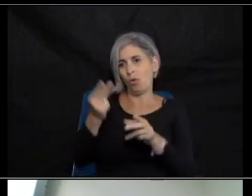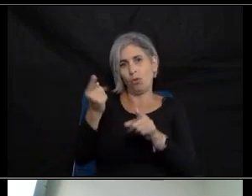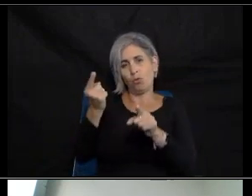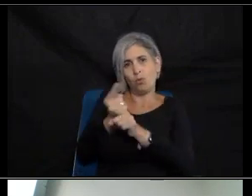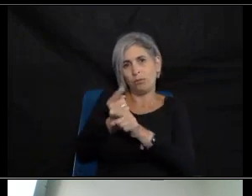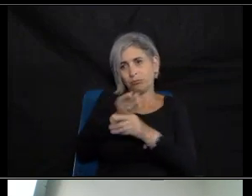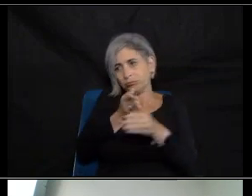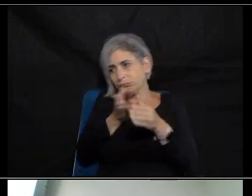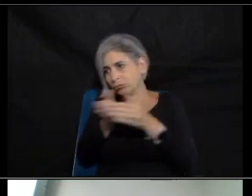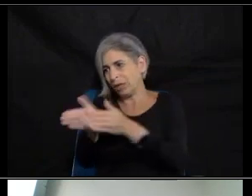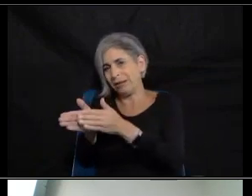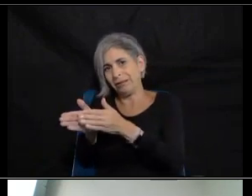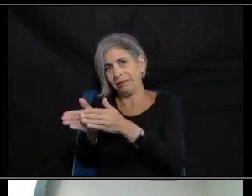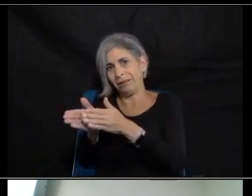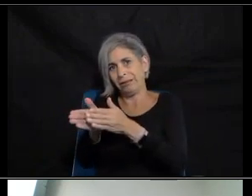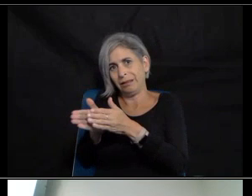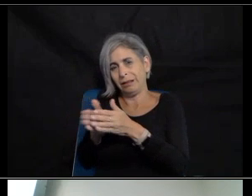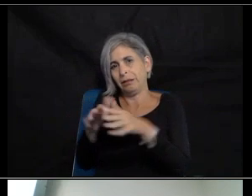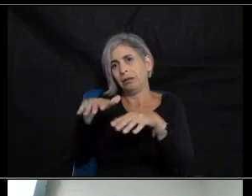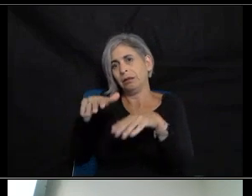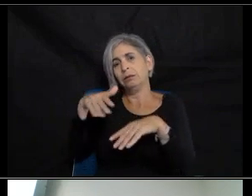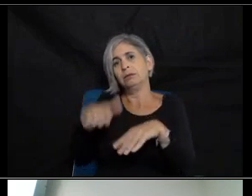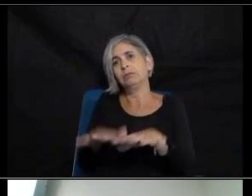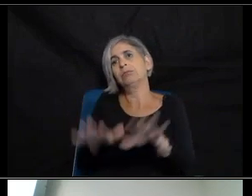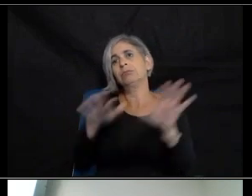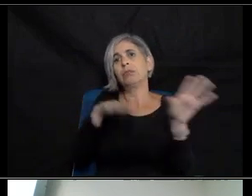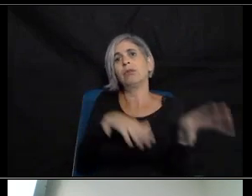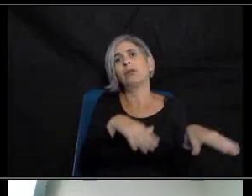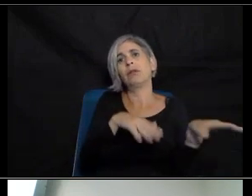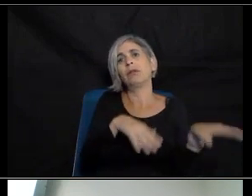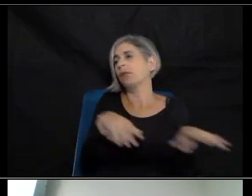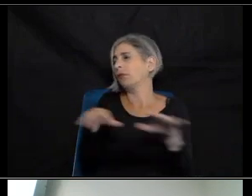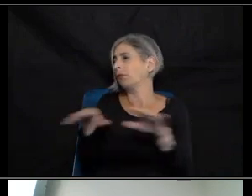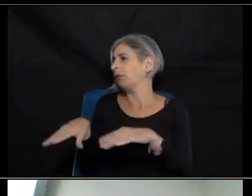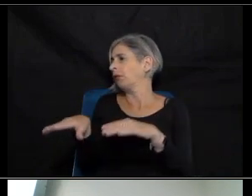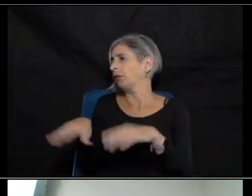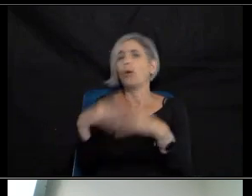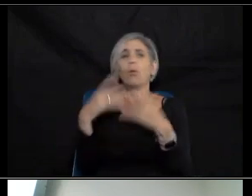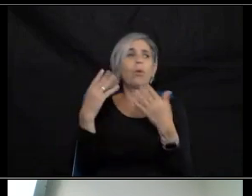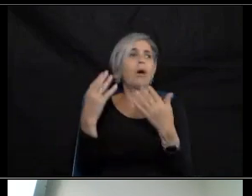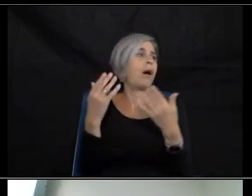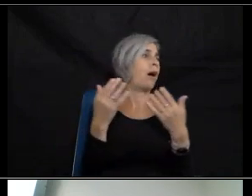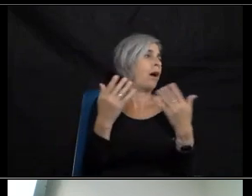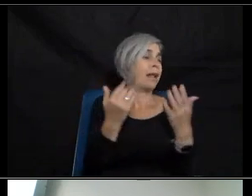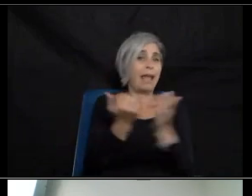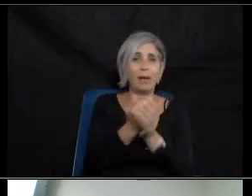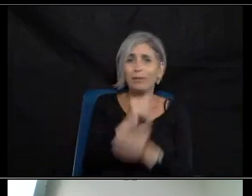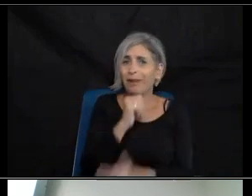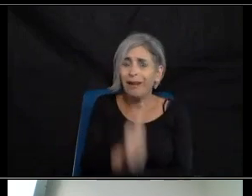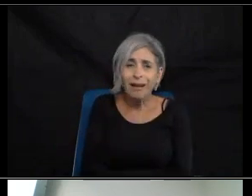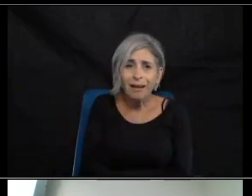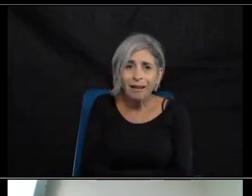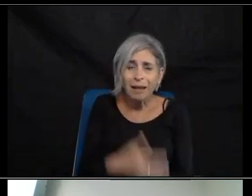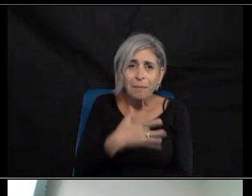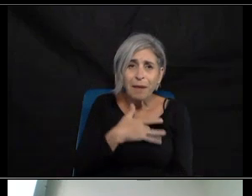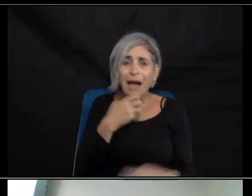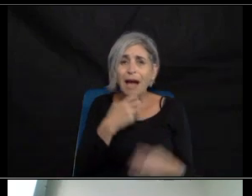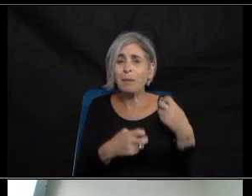think listing in the sea any longer is going to help us. I my problem at this point is